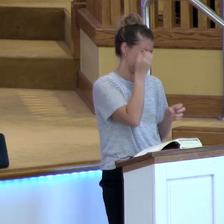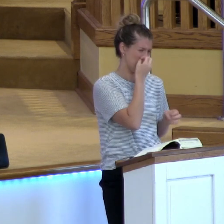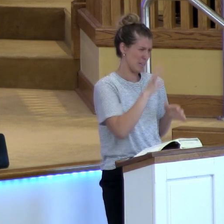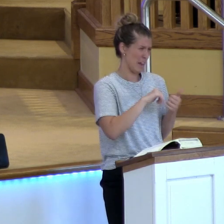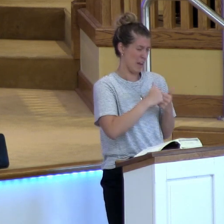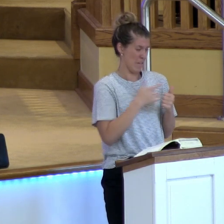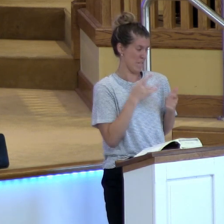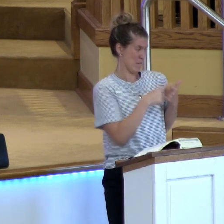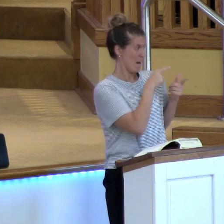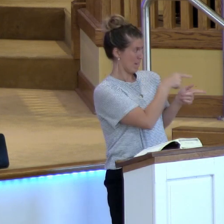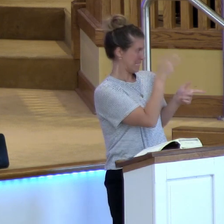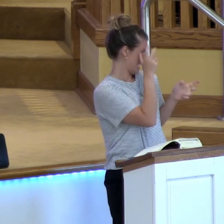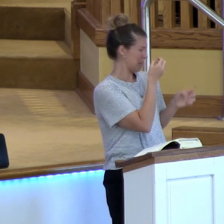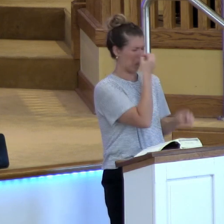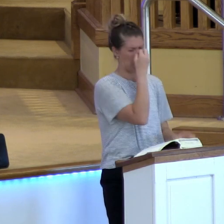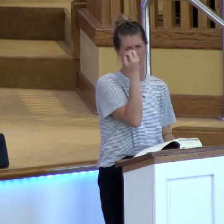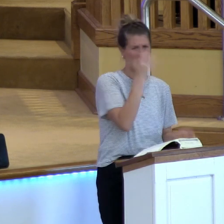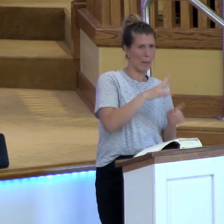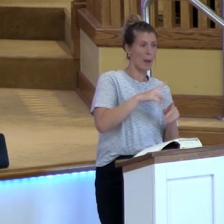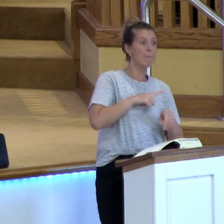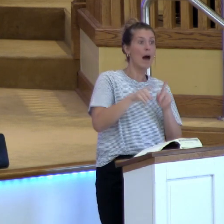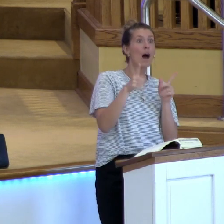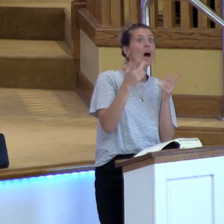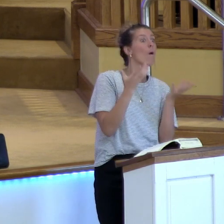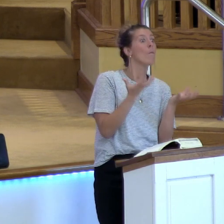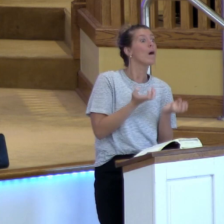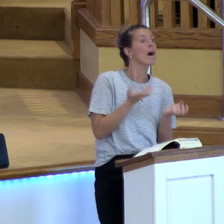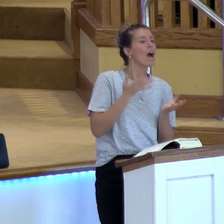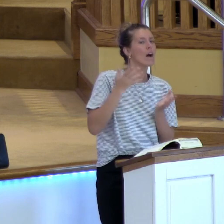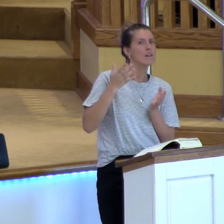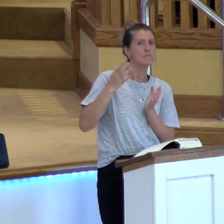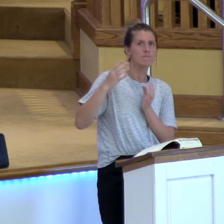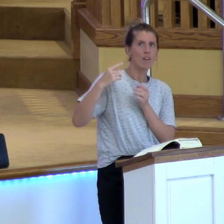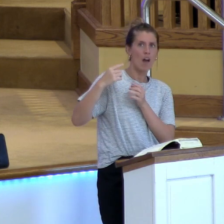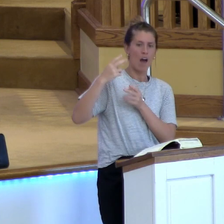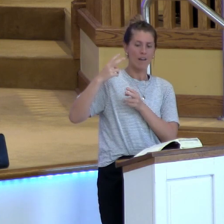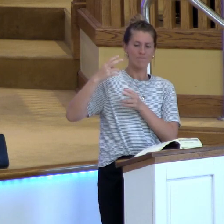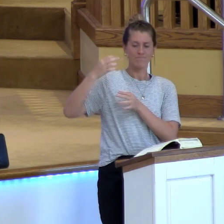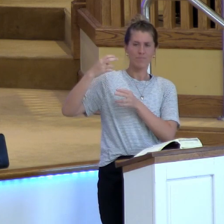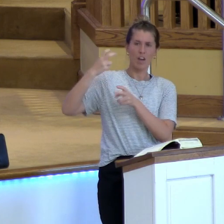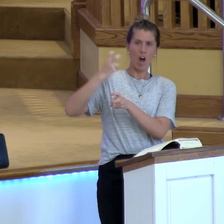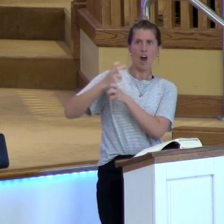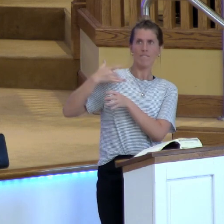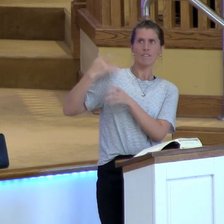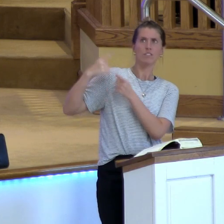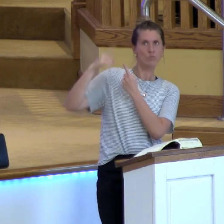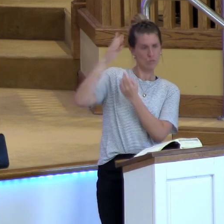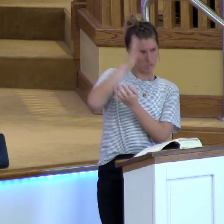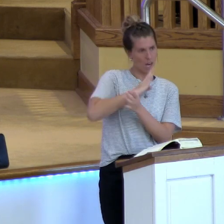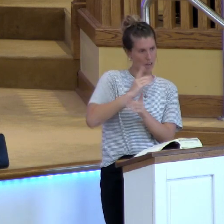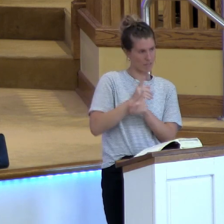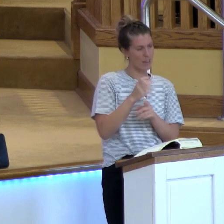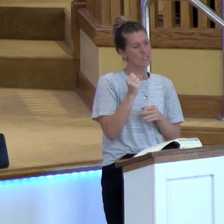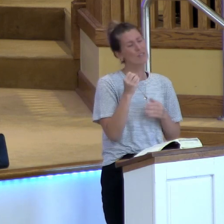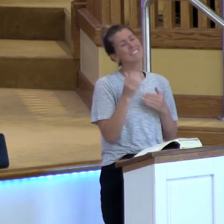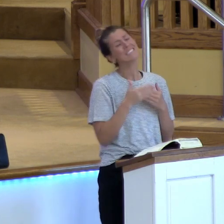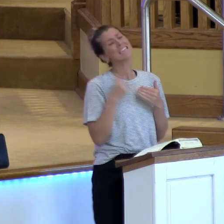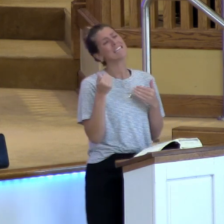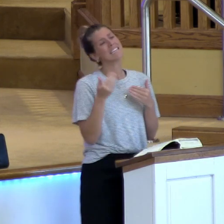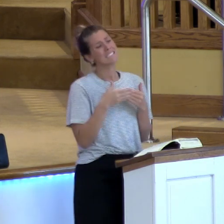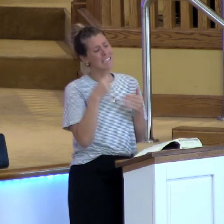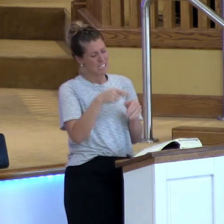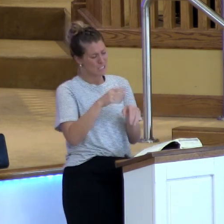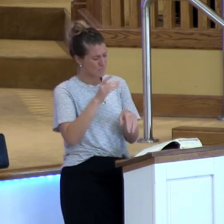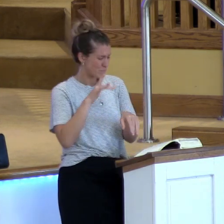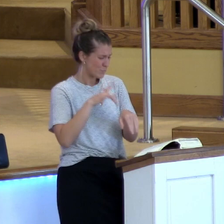He doesn't care. As long as you have some weird feelings toward God. And so it's easy to say, this early church